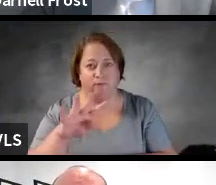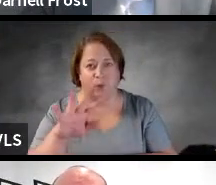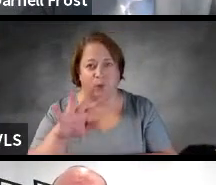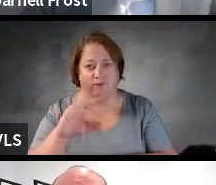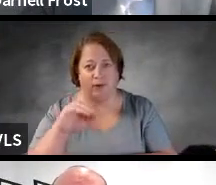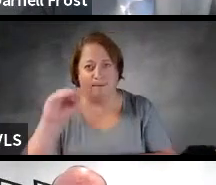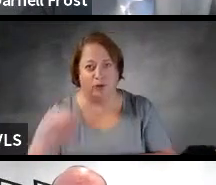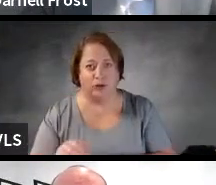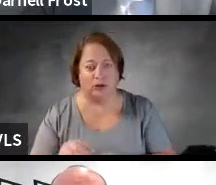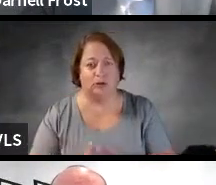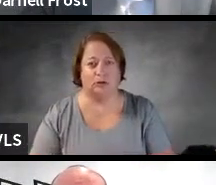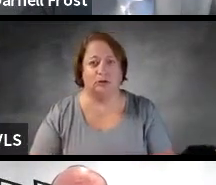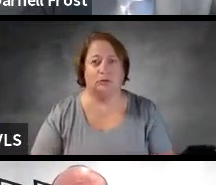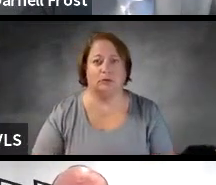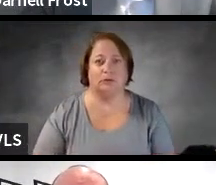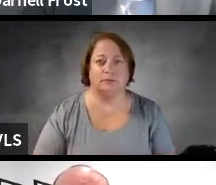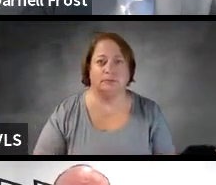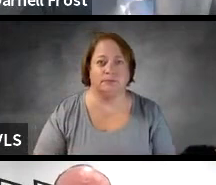45%.